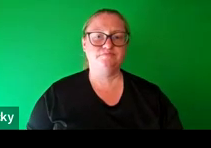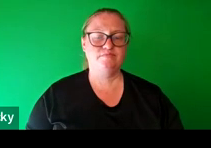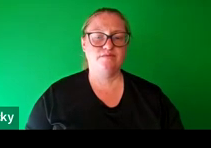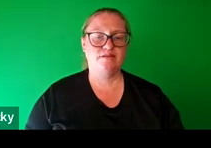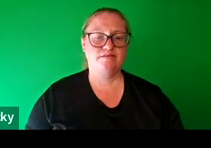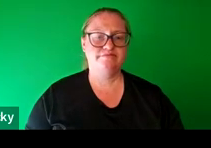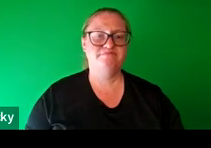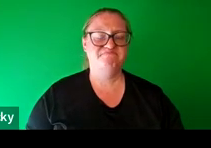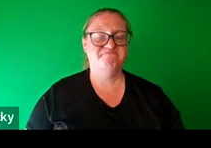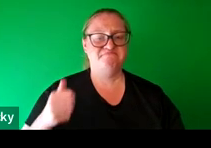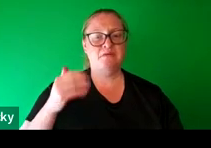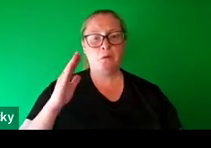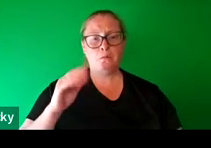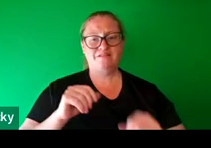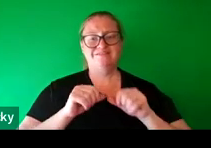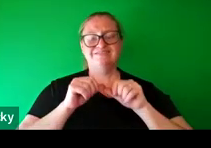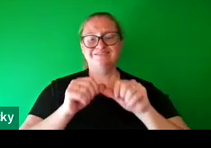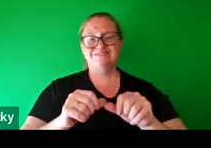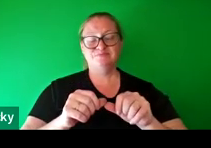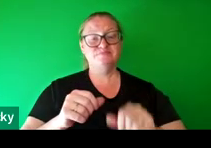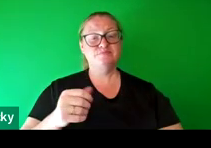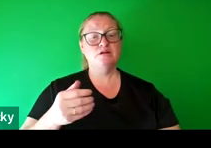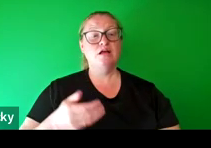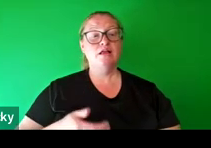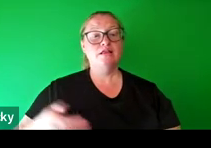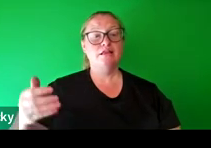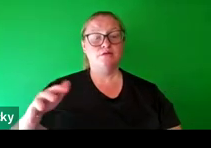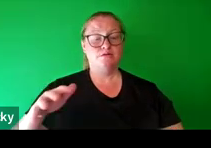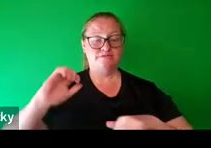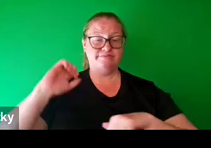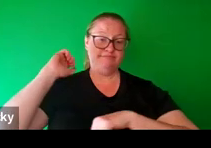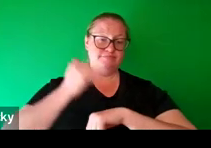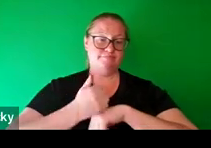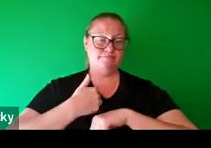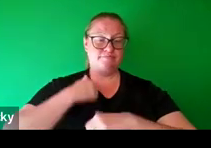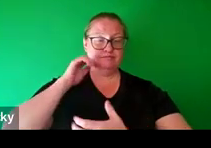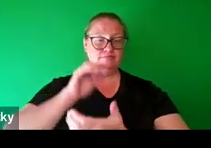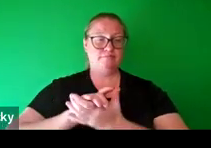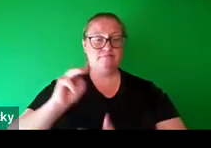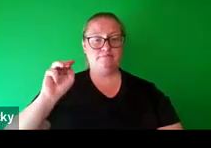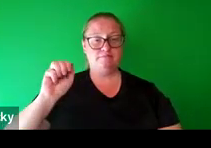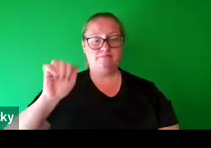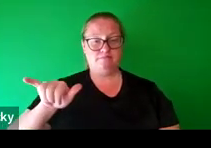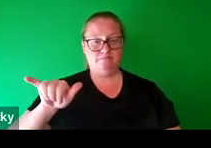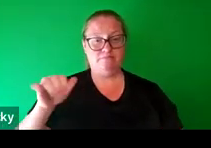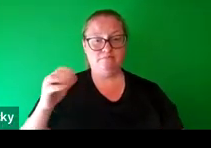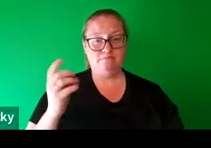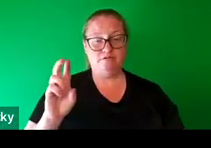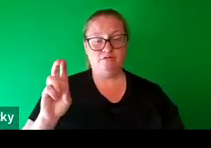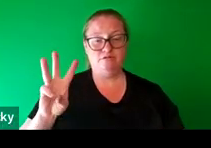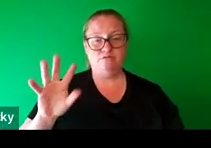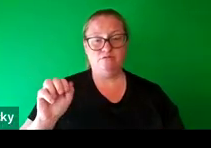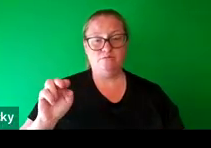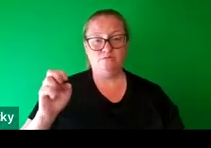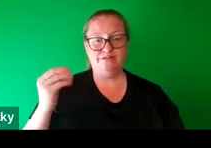that one. So the hiring freeze was put in process, I believe, in May. Dr. Wang can correct me if